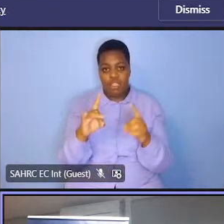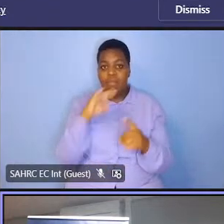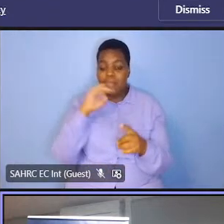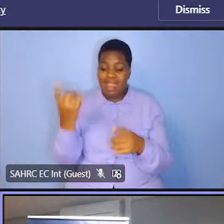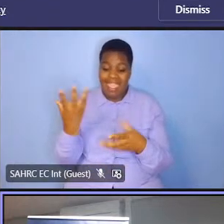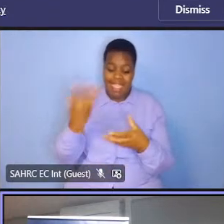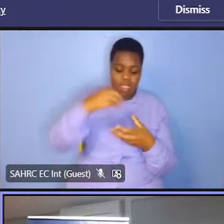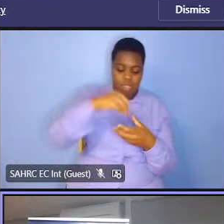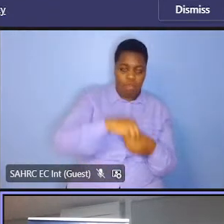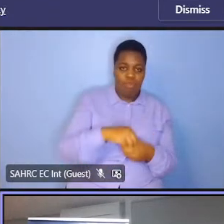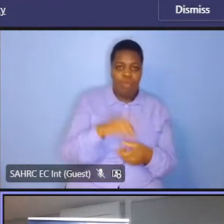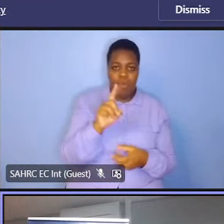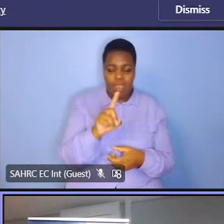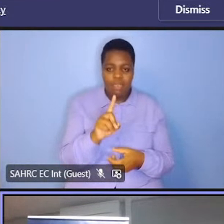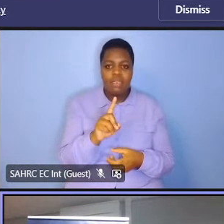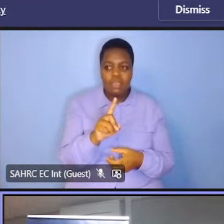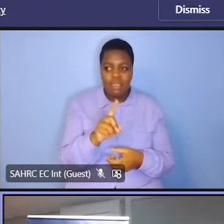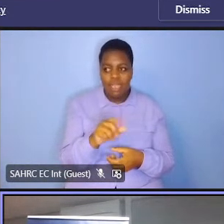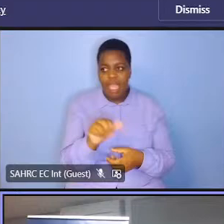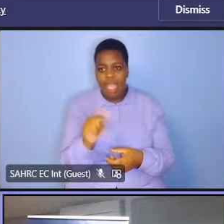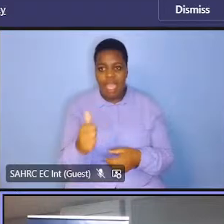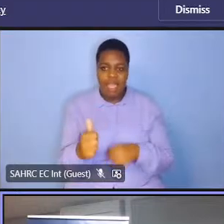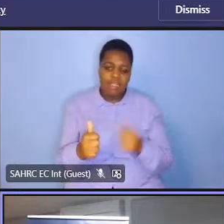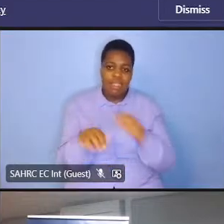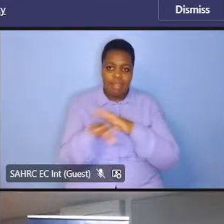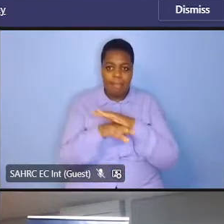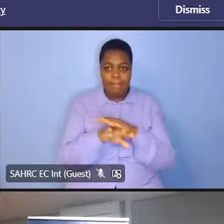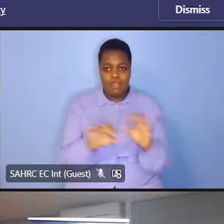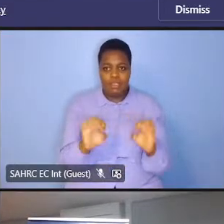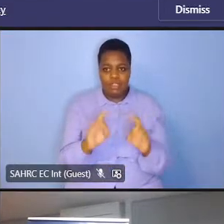including adult basic education.